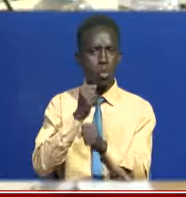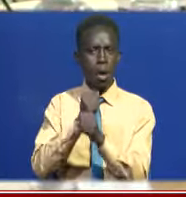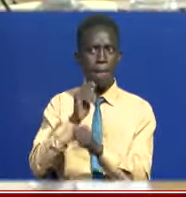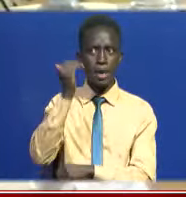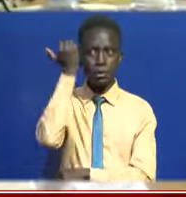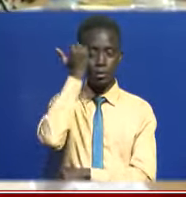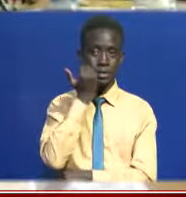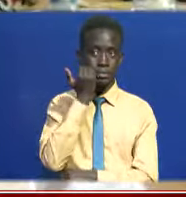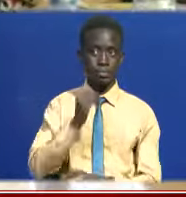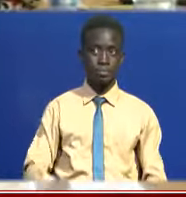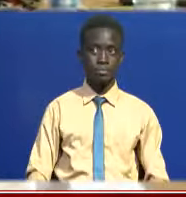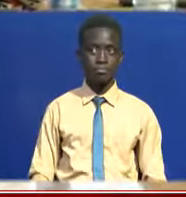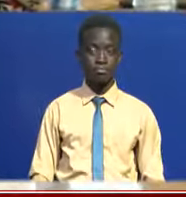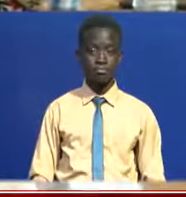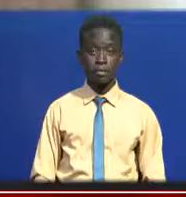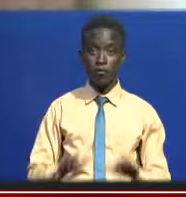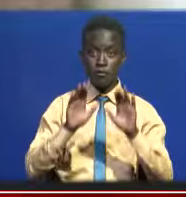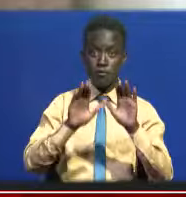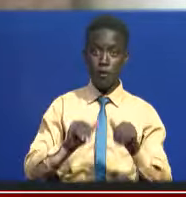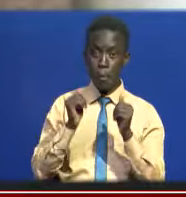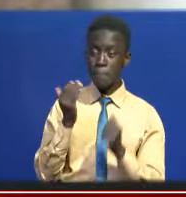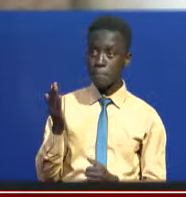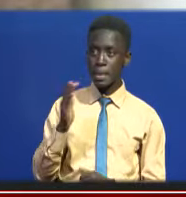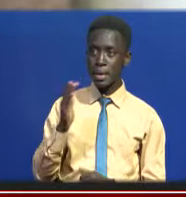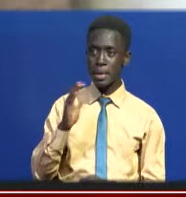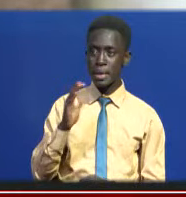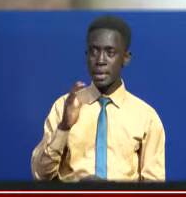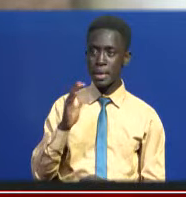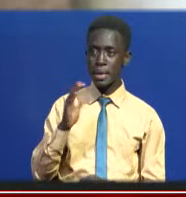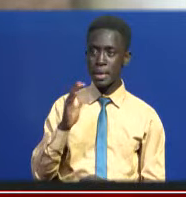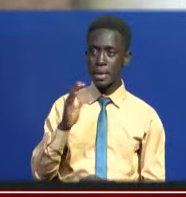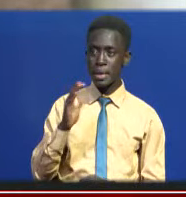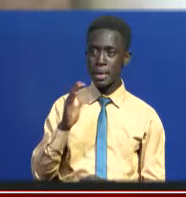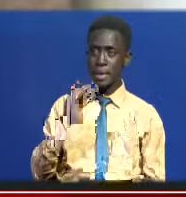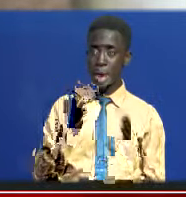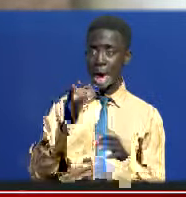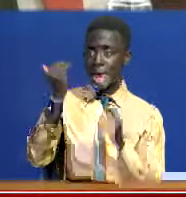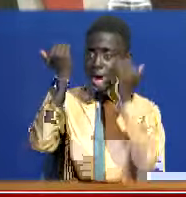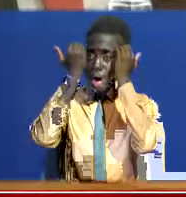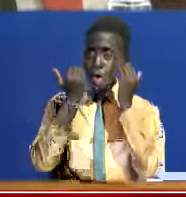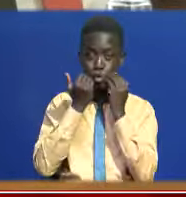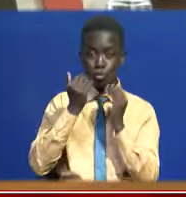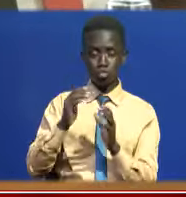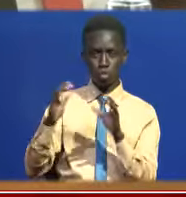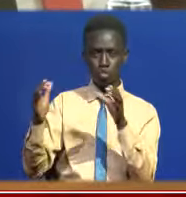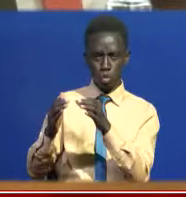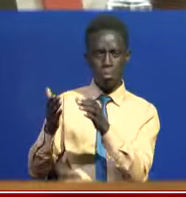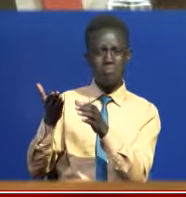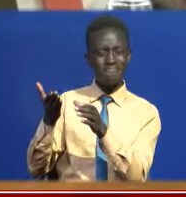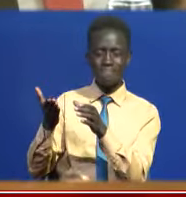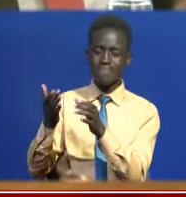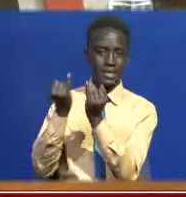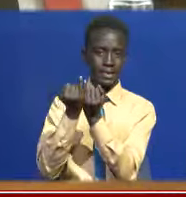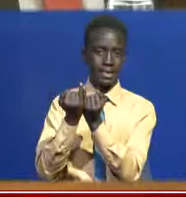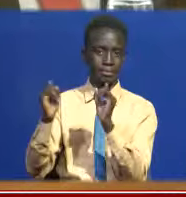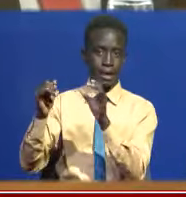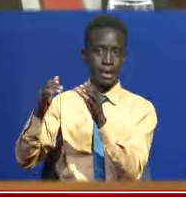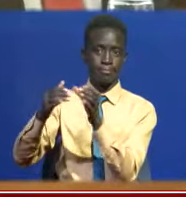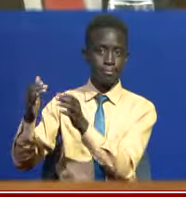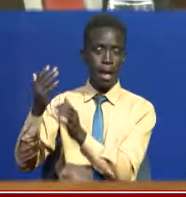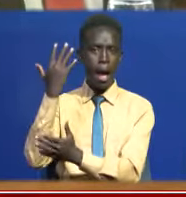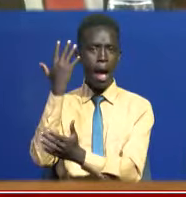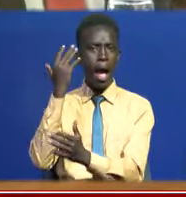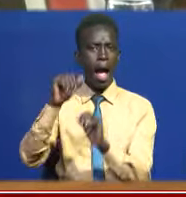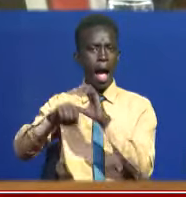of appeal. It is here that the CJ maintained the judiciary government, and any reports suggesting a pact with